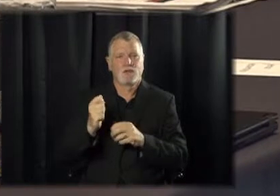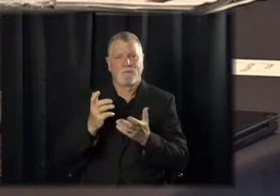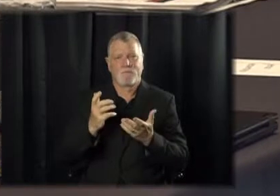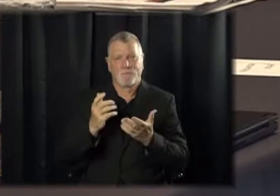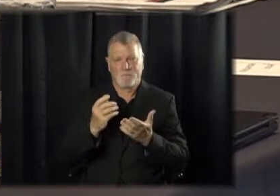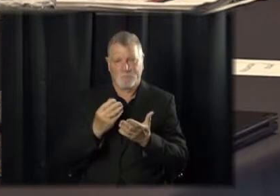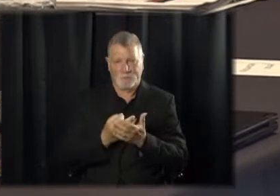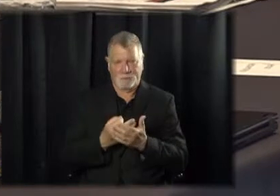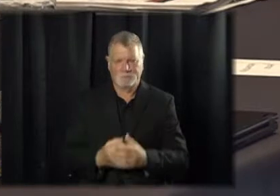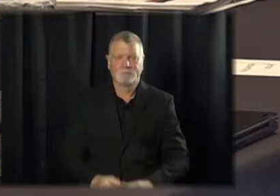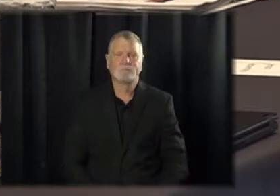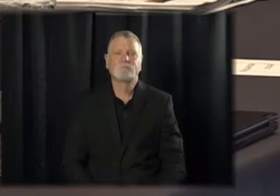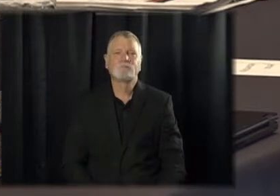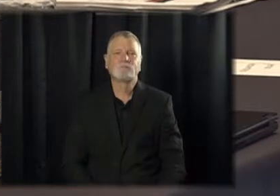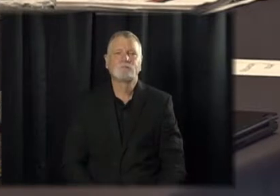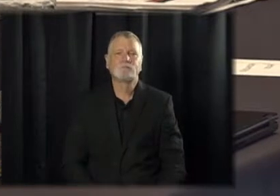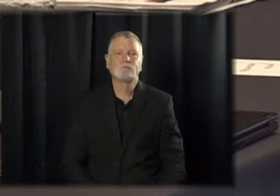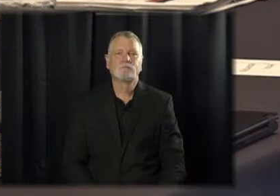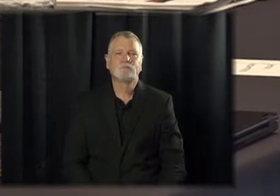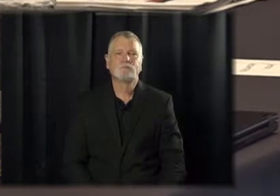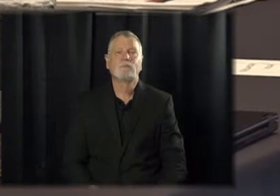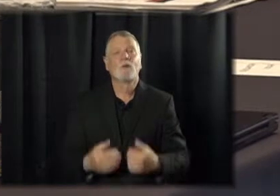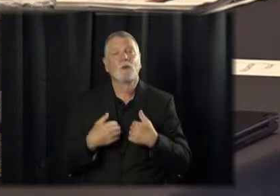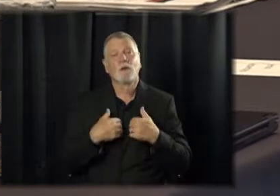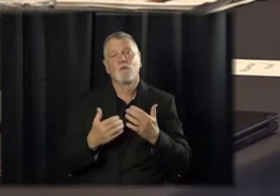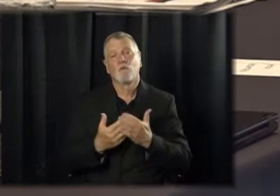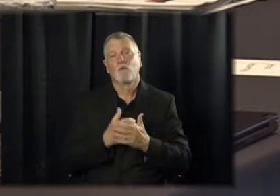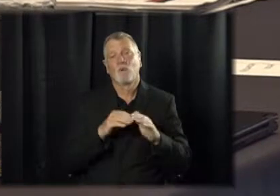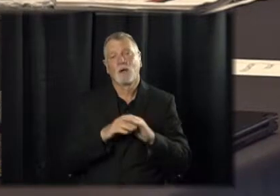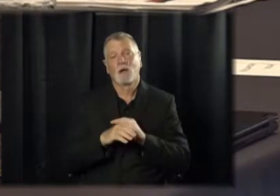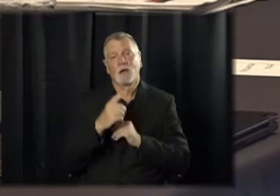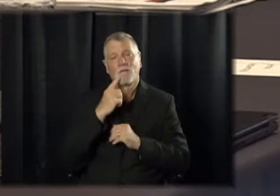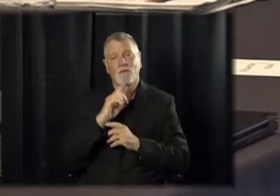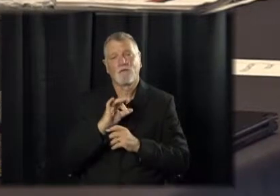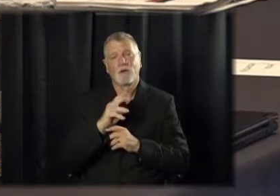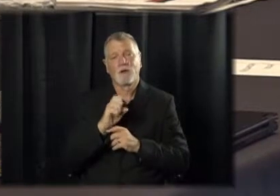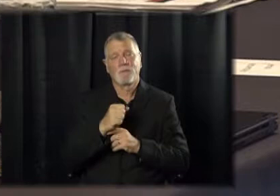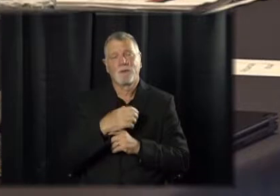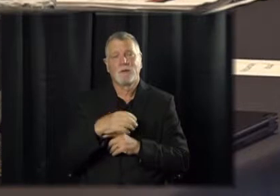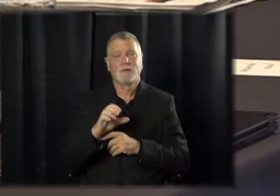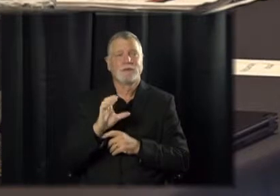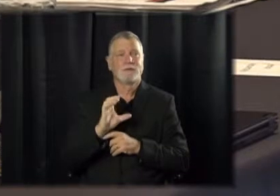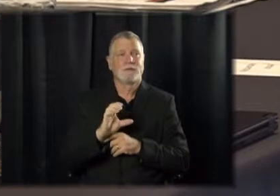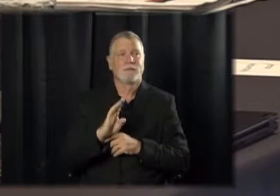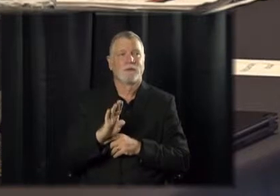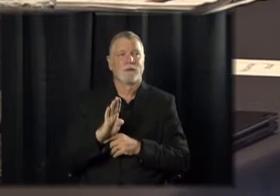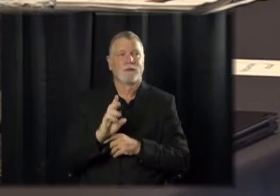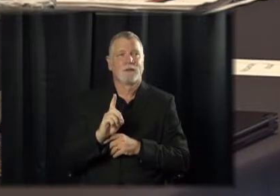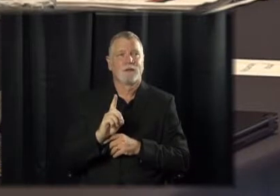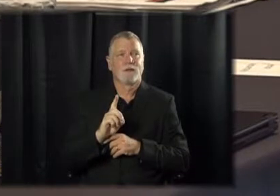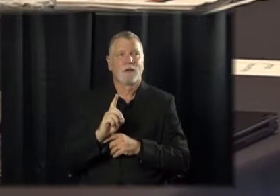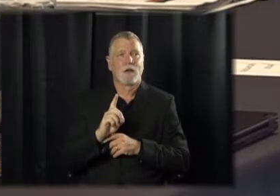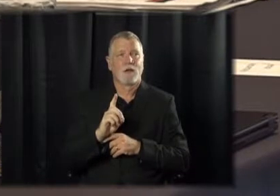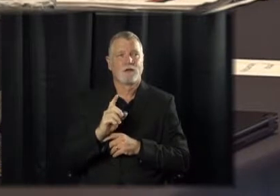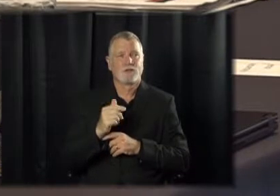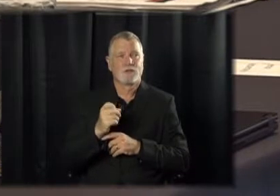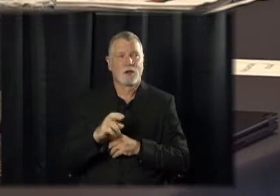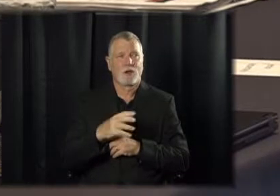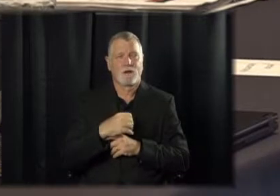a new access to federal disaster reconstruction funds via FEMA and CDBGR, estimated